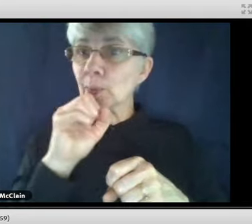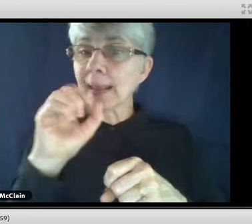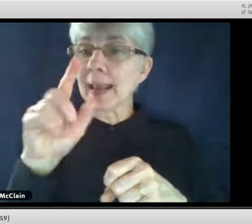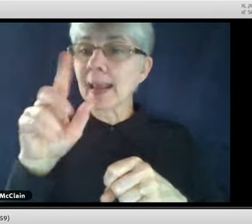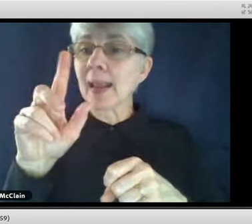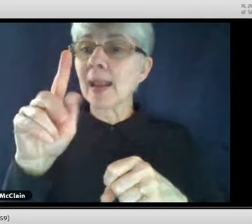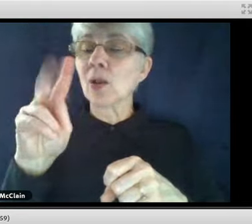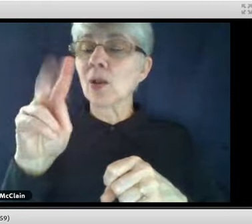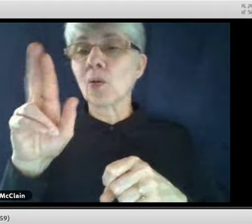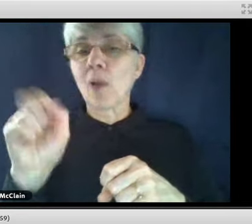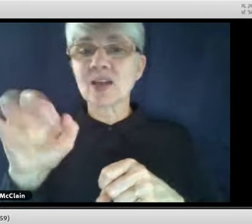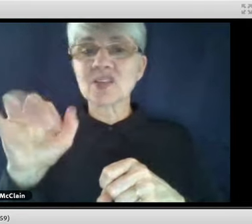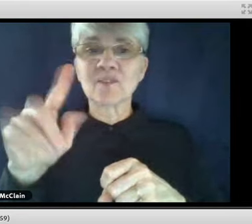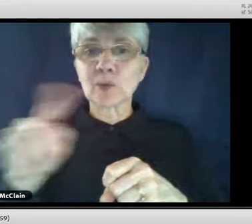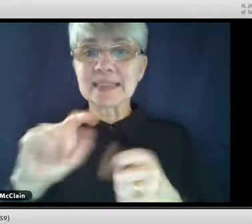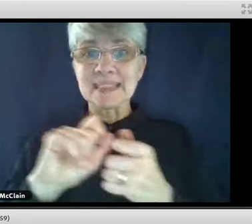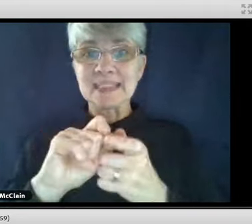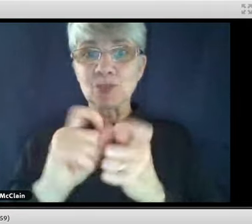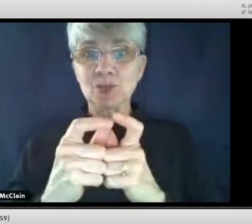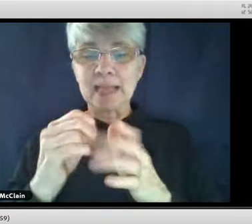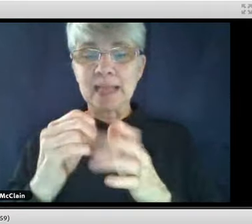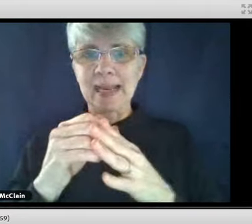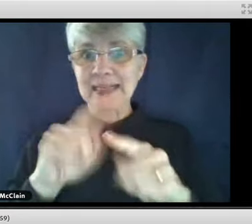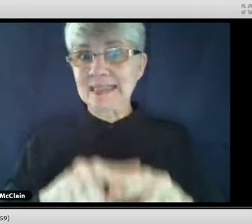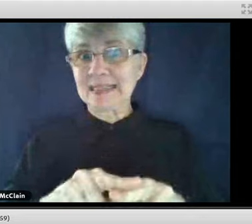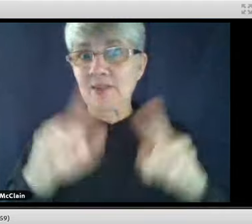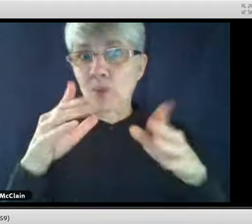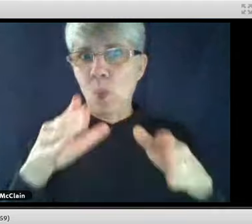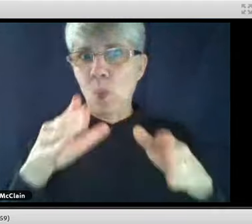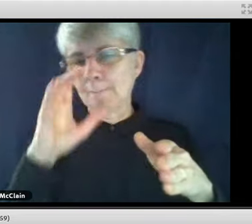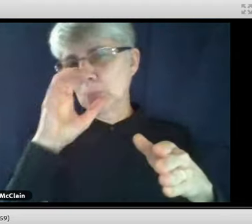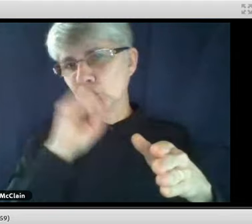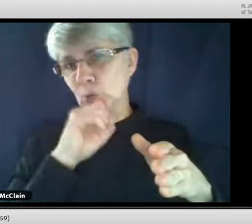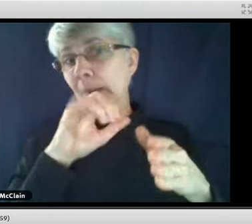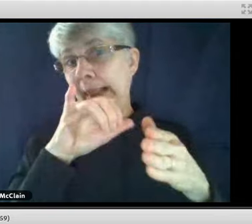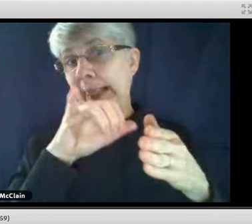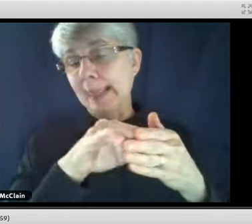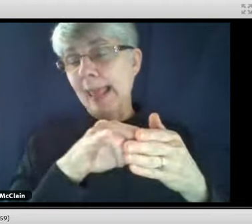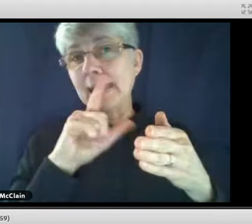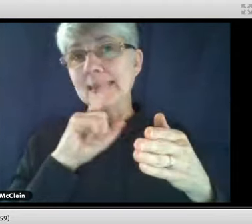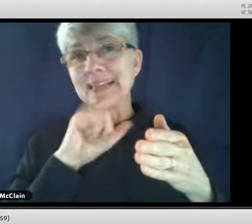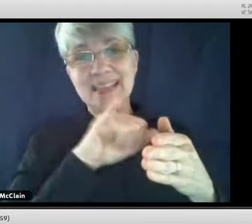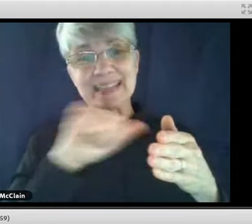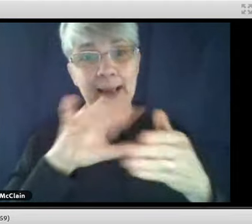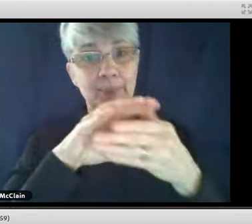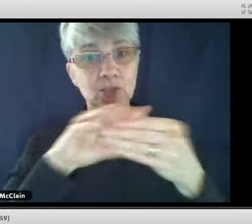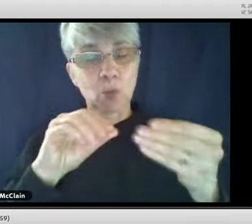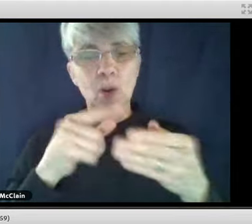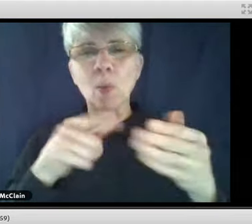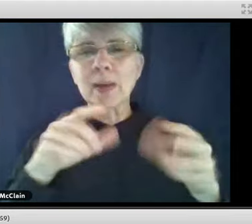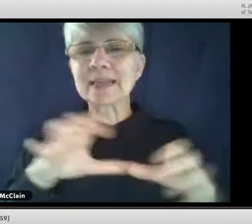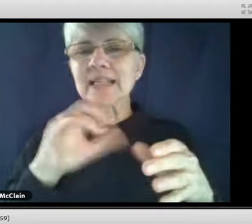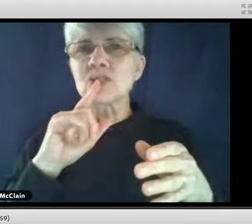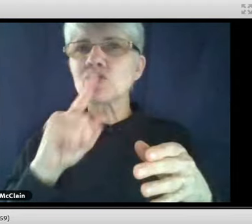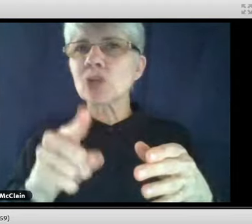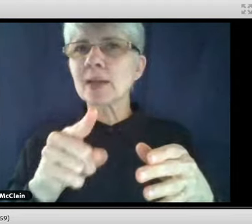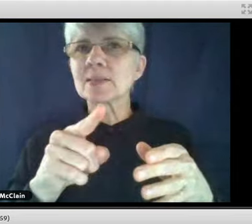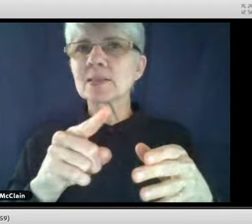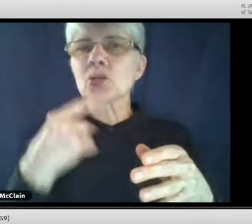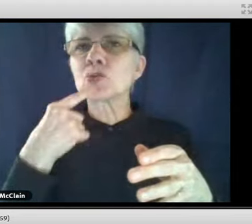didn't go and translate this in a radically different way, that presumably this is the same story, that what he did is he just took